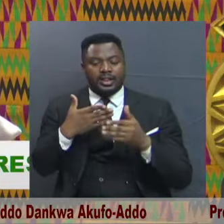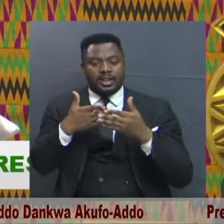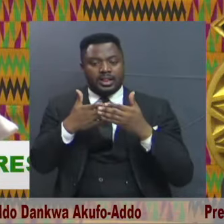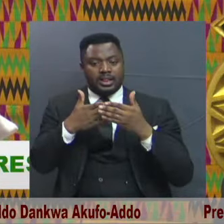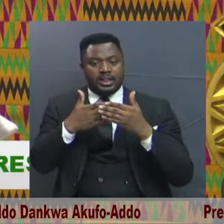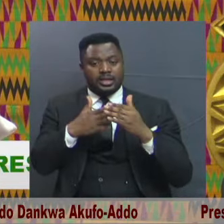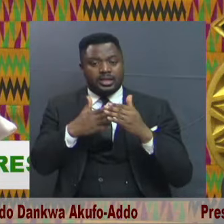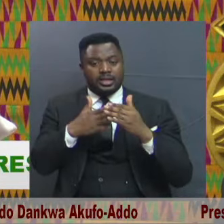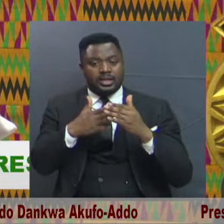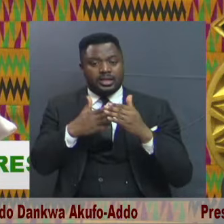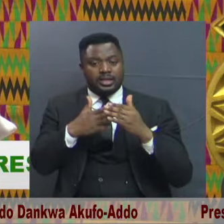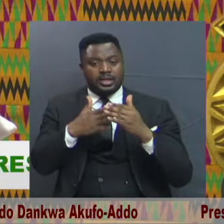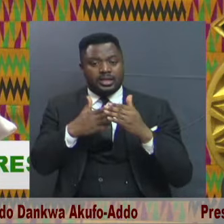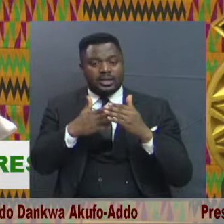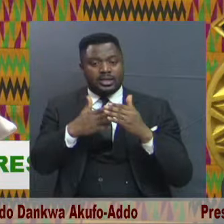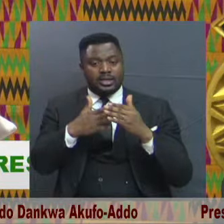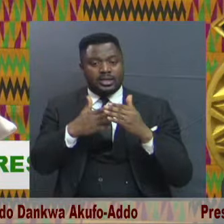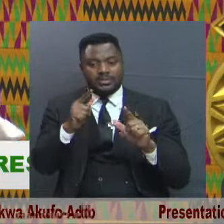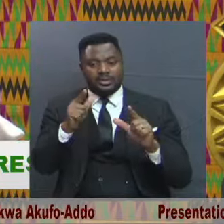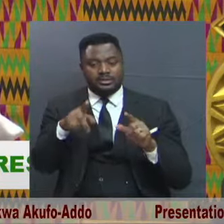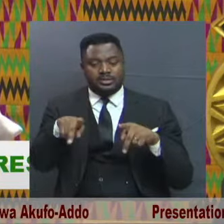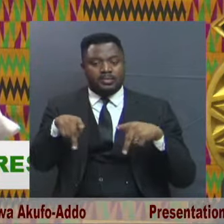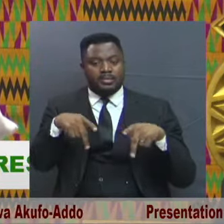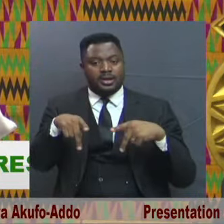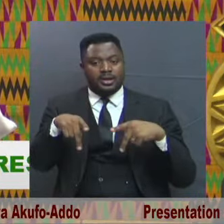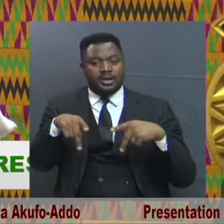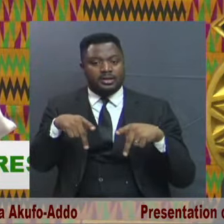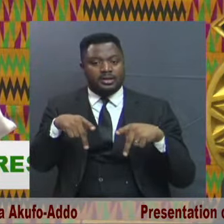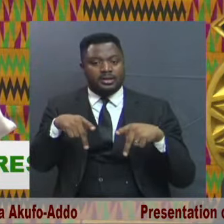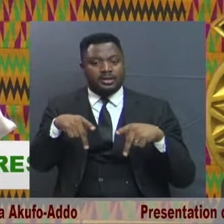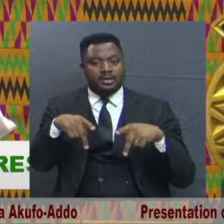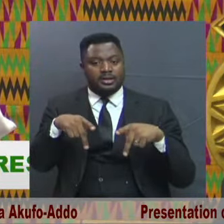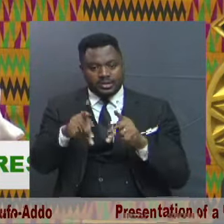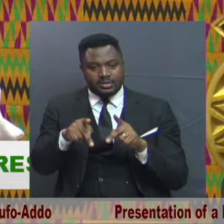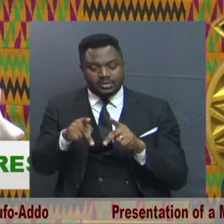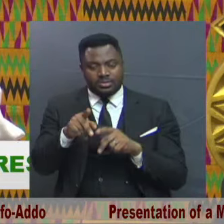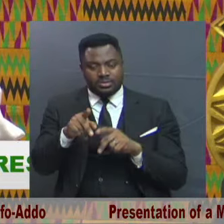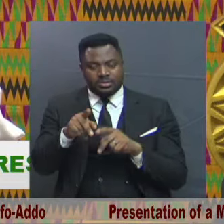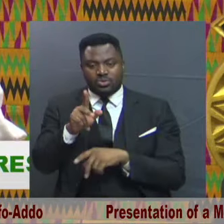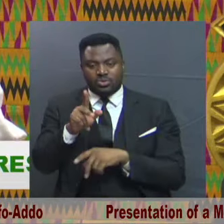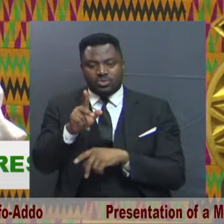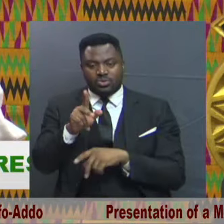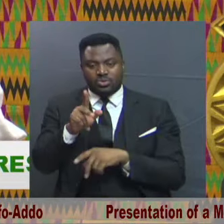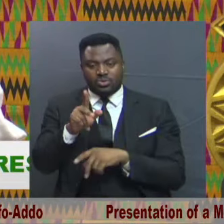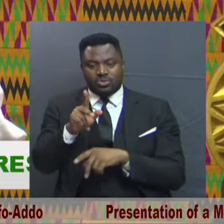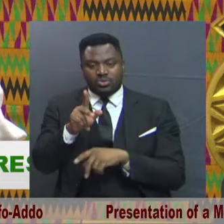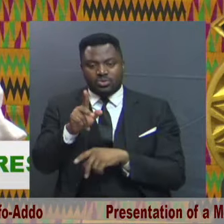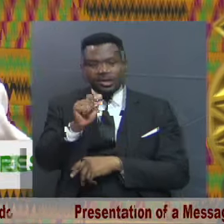leader of the Liberty party in the person of Mr Kofi